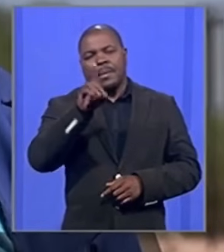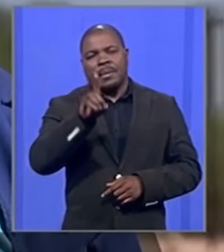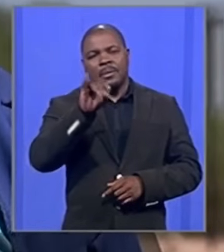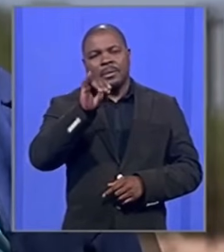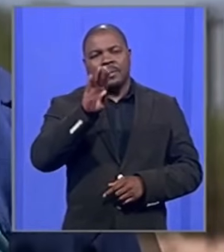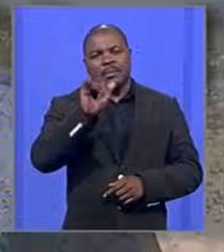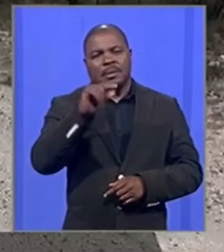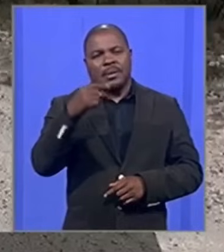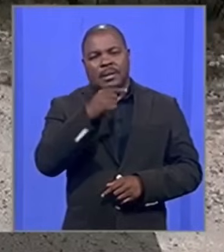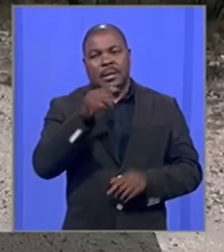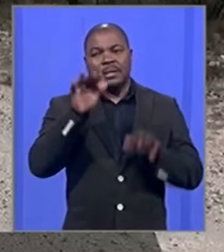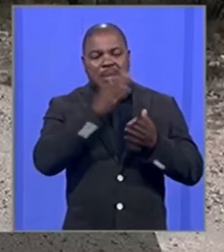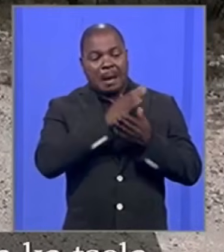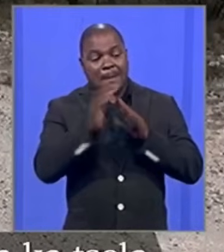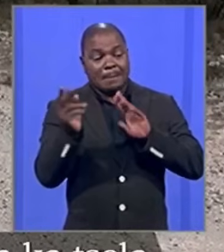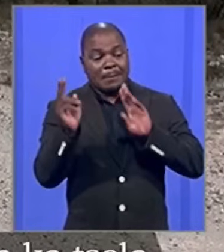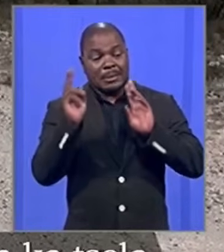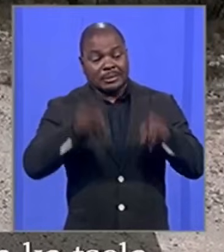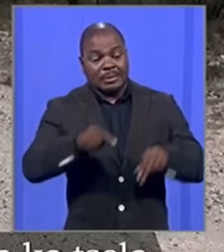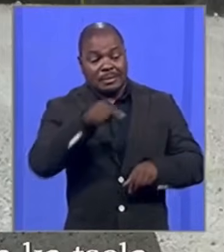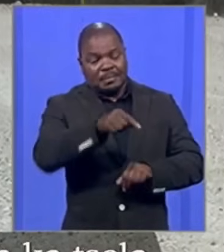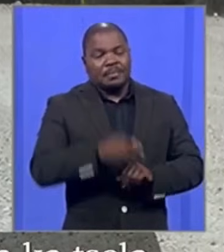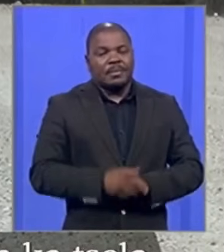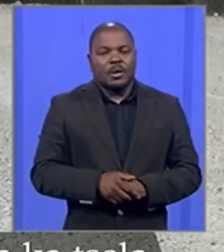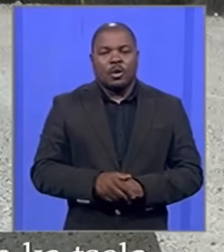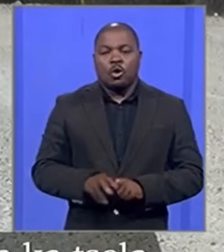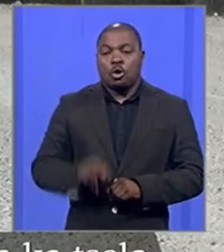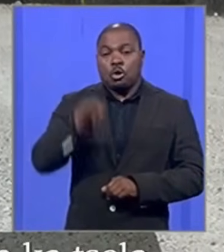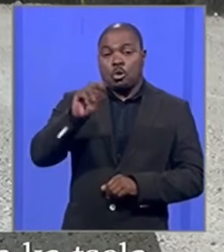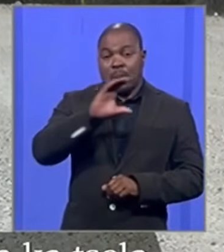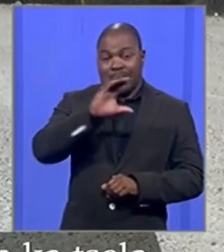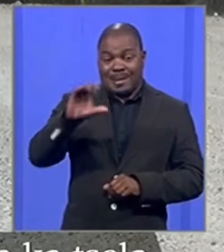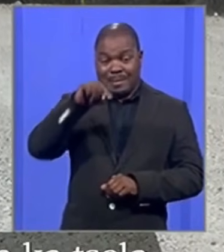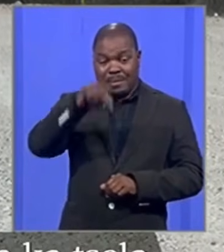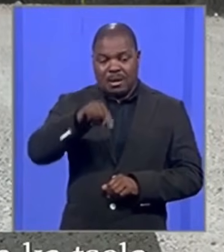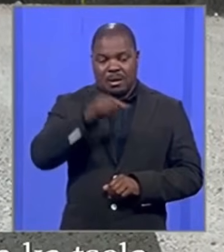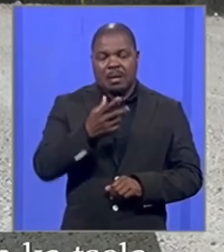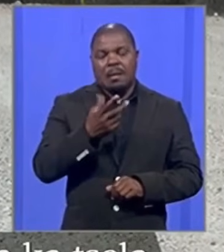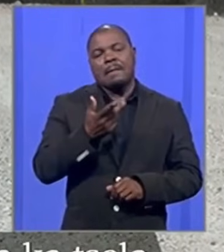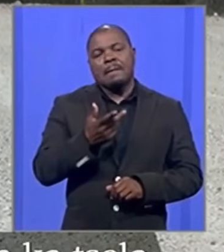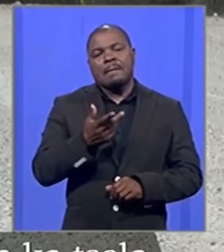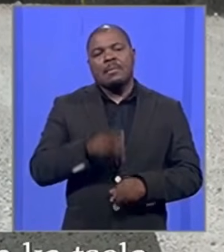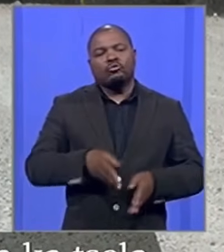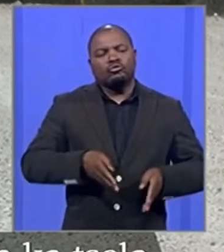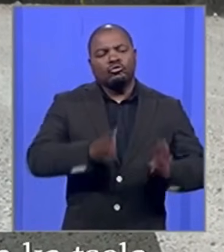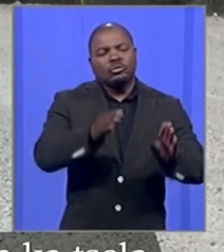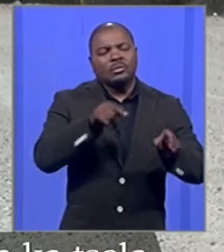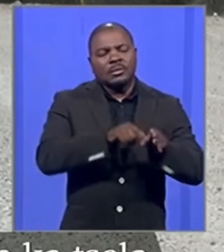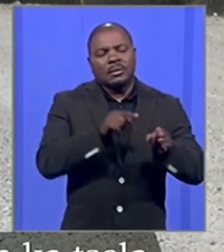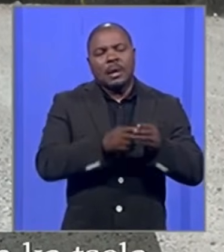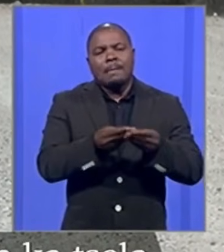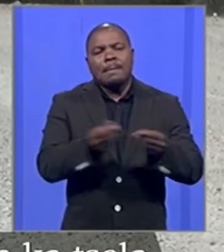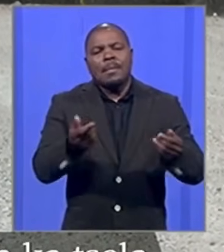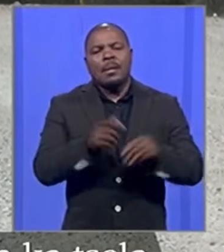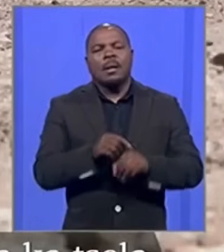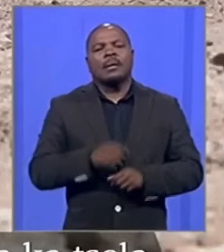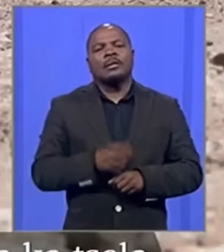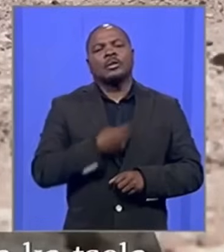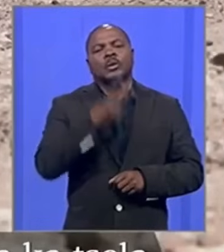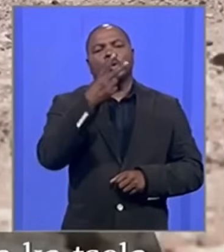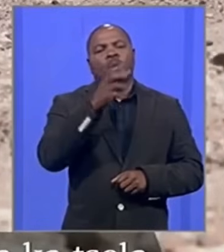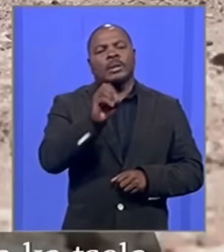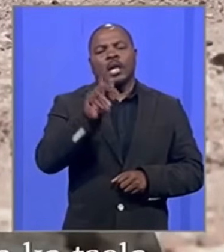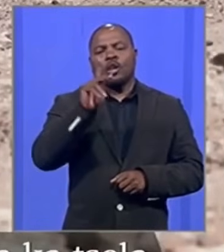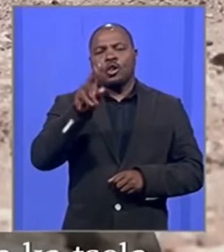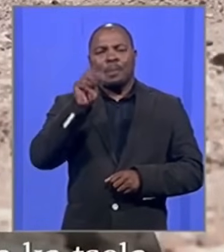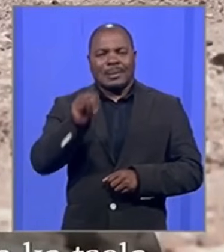shetse mo gone tsela e. Province ya Northern Cape e na le ditsela tsa gravel tsa dikilometara di le 20,000.